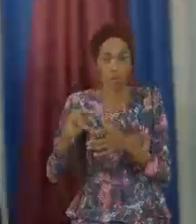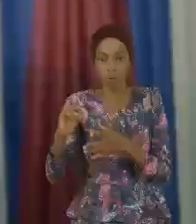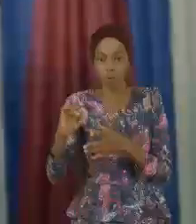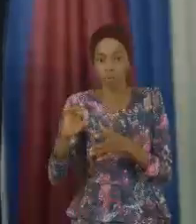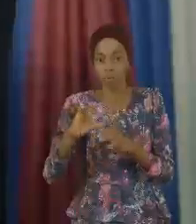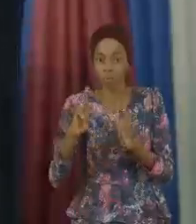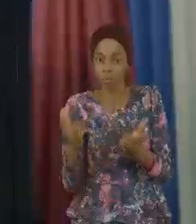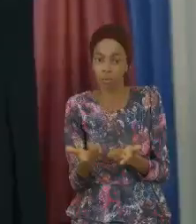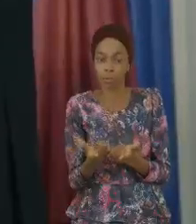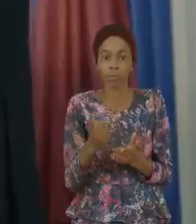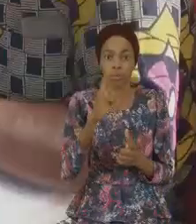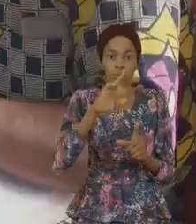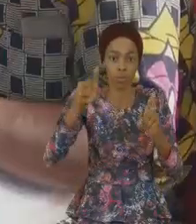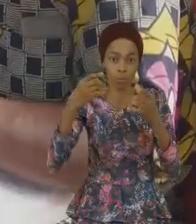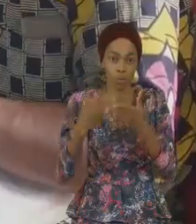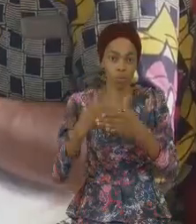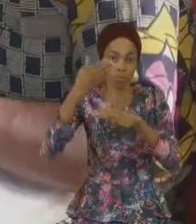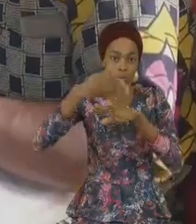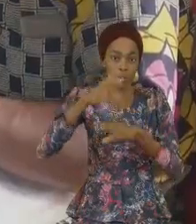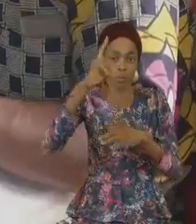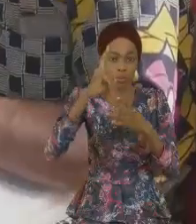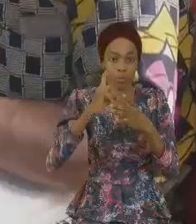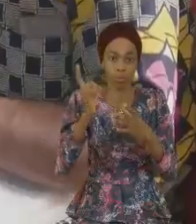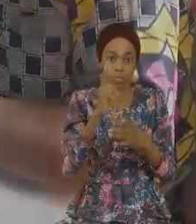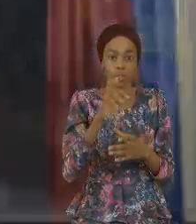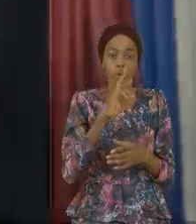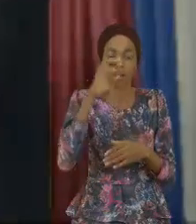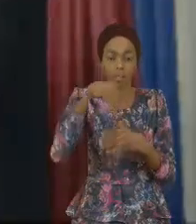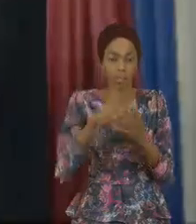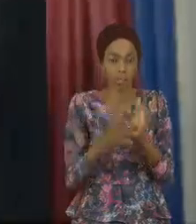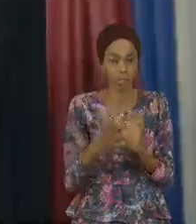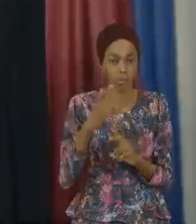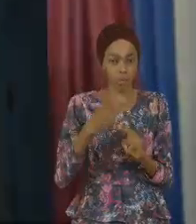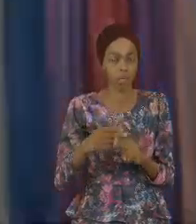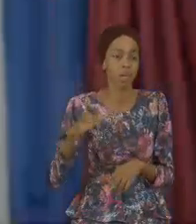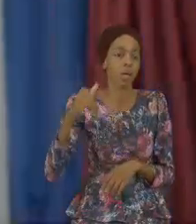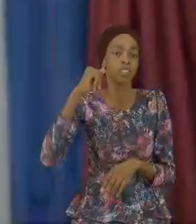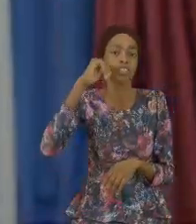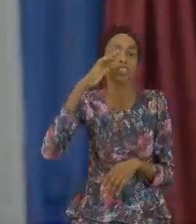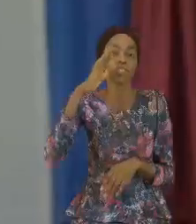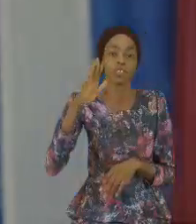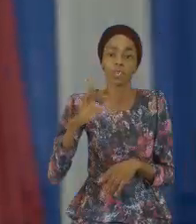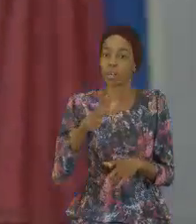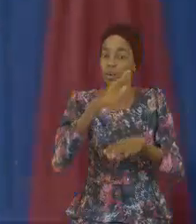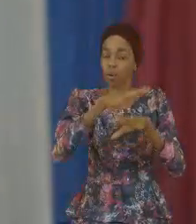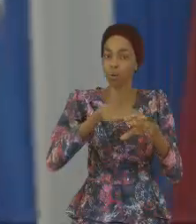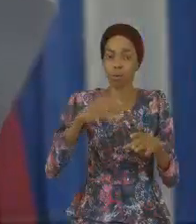at present in Jesus' name. And it says, and she called his name Moses and